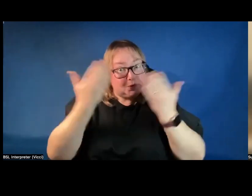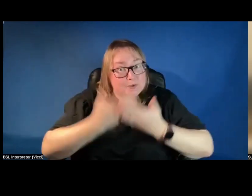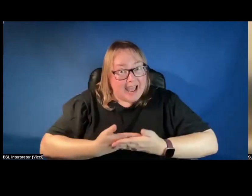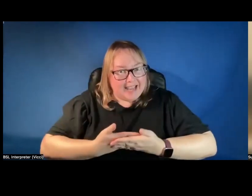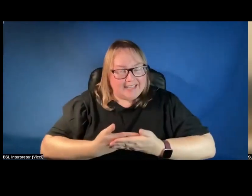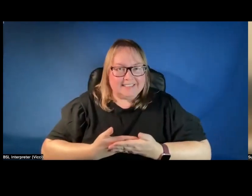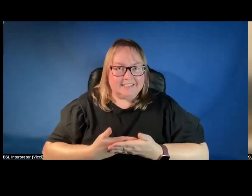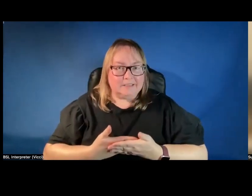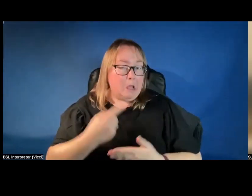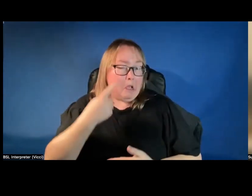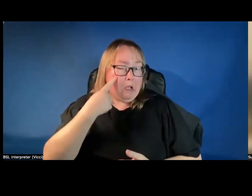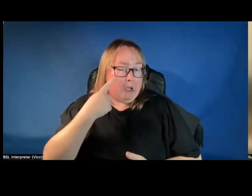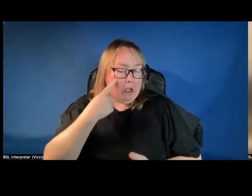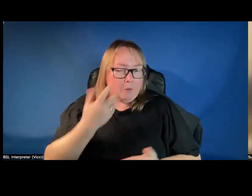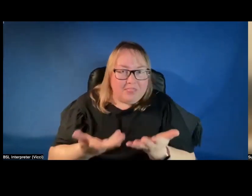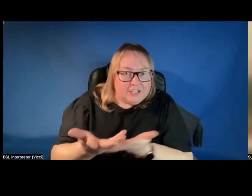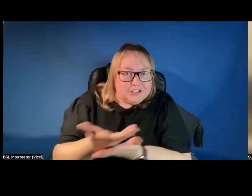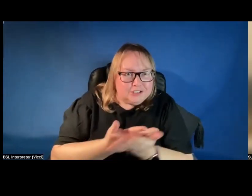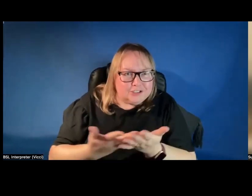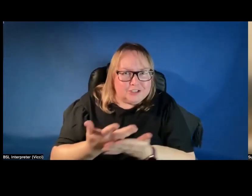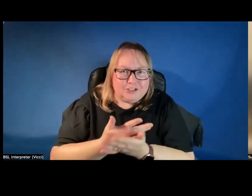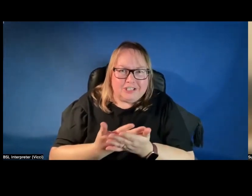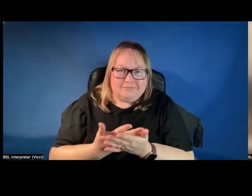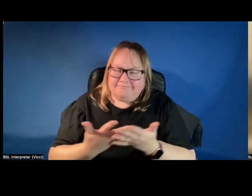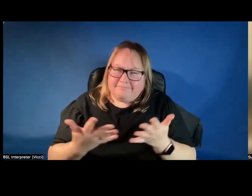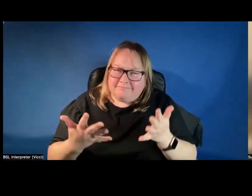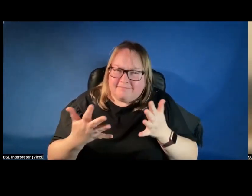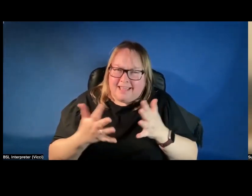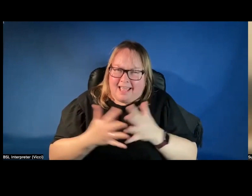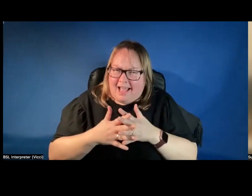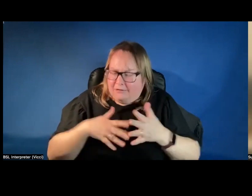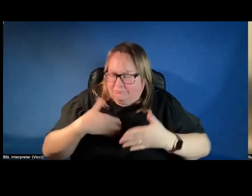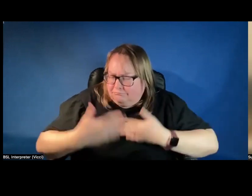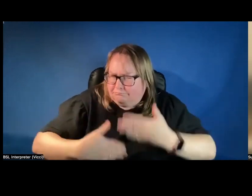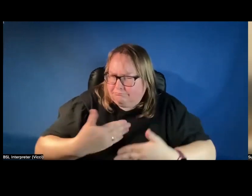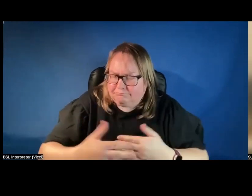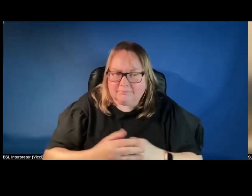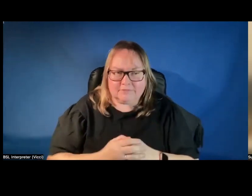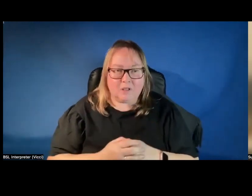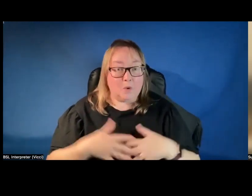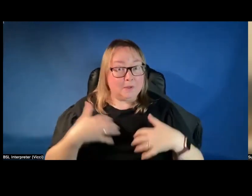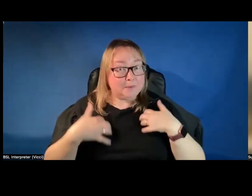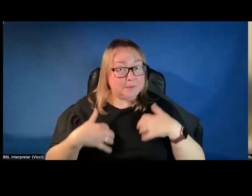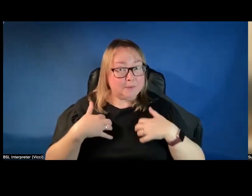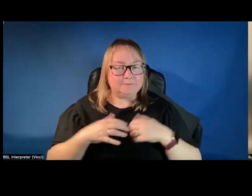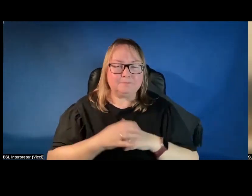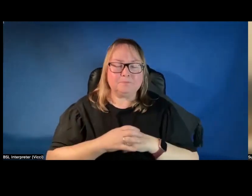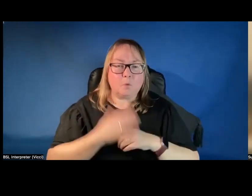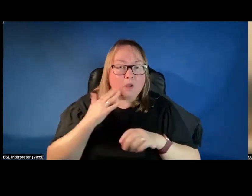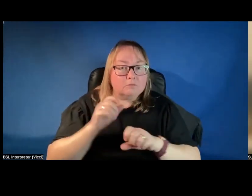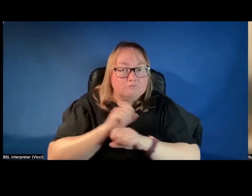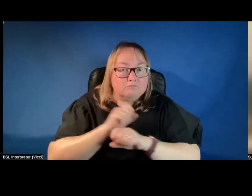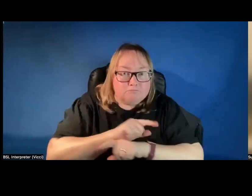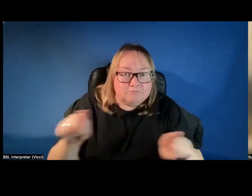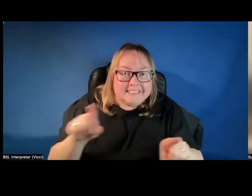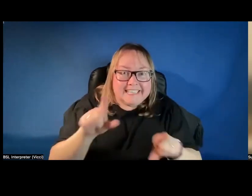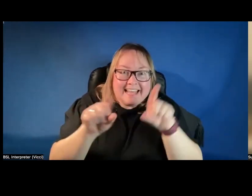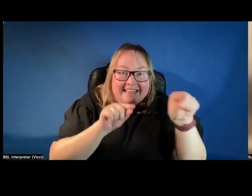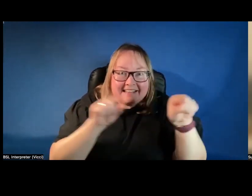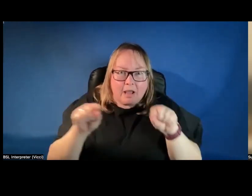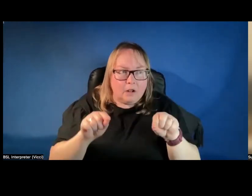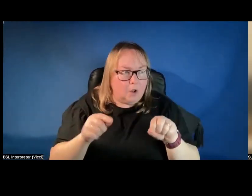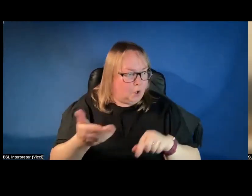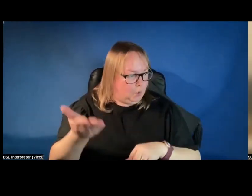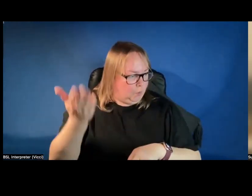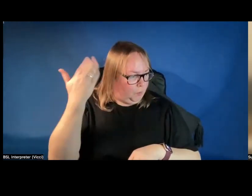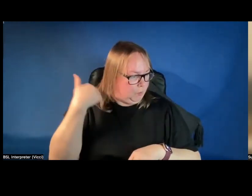really excited for that. And when we put out this invitation, it was kind of in early winter. We're now